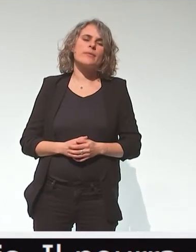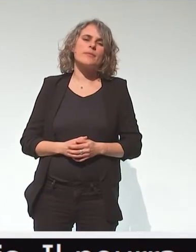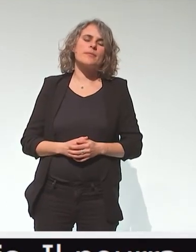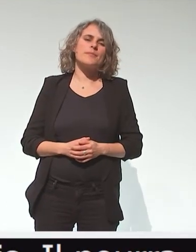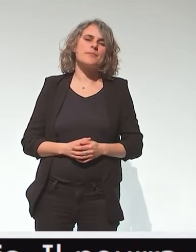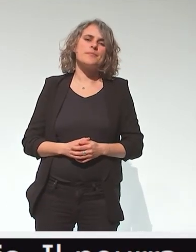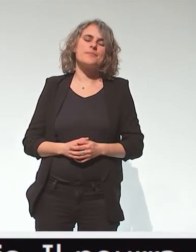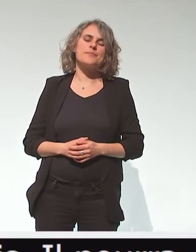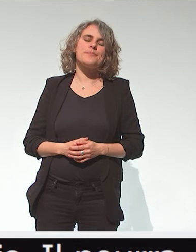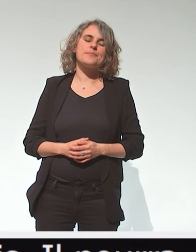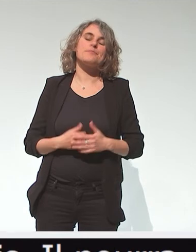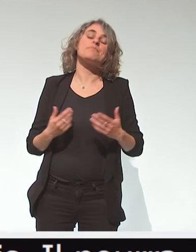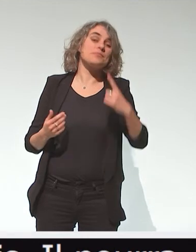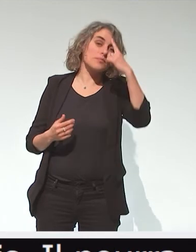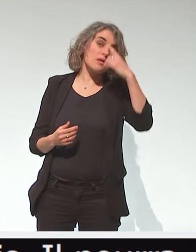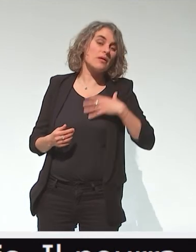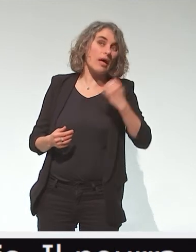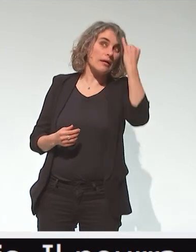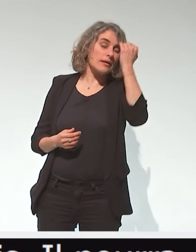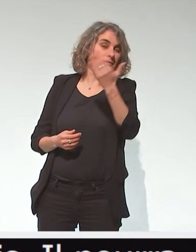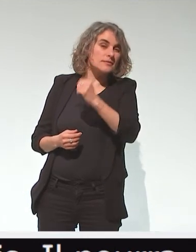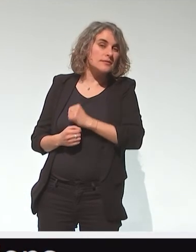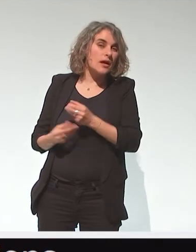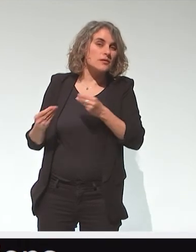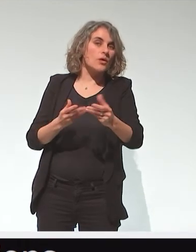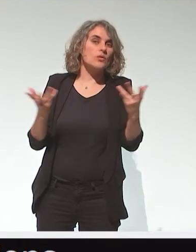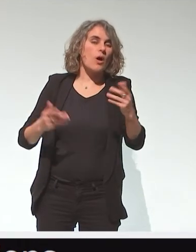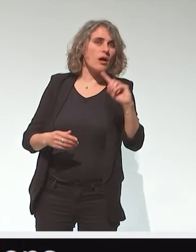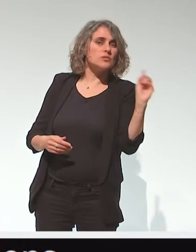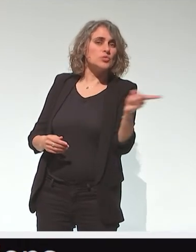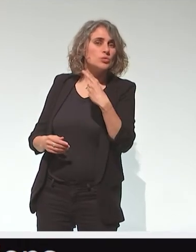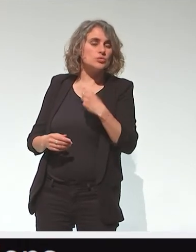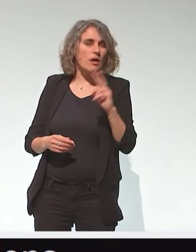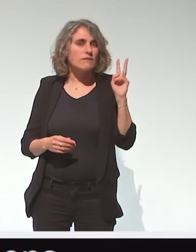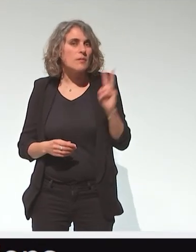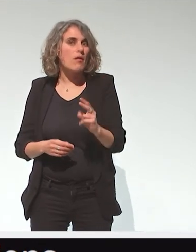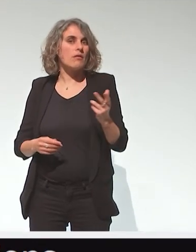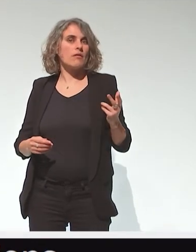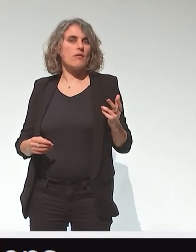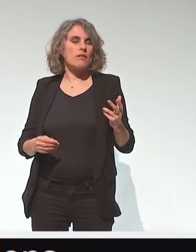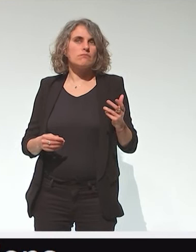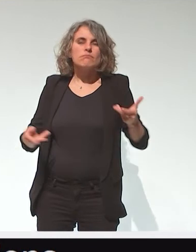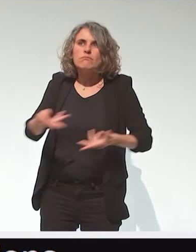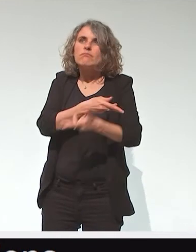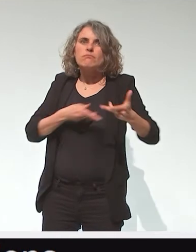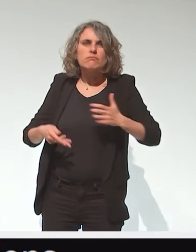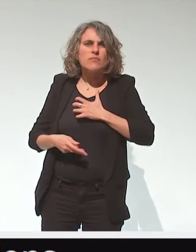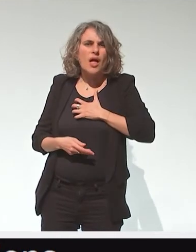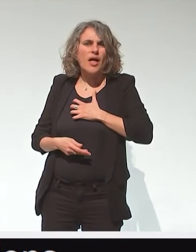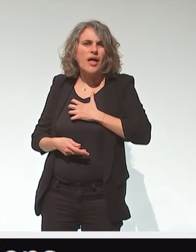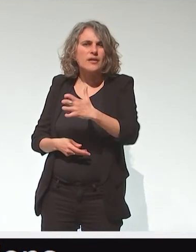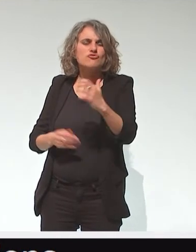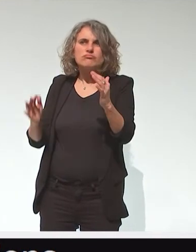states. It would also help everybody to learn from each other,